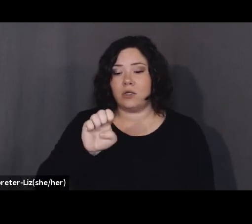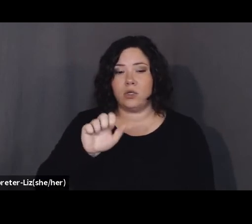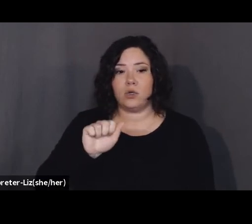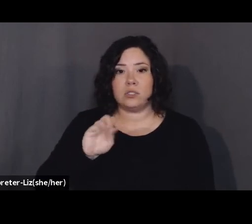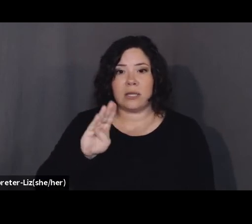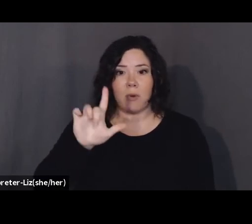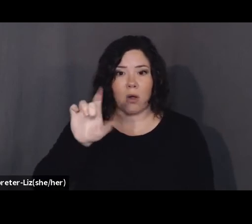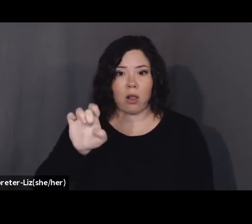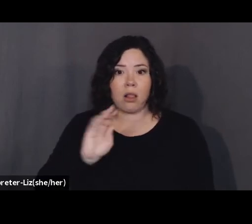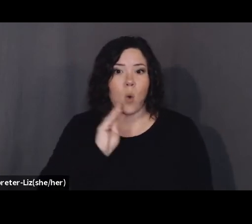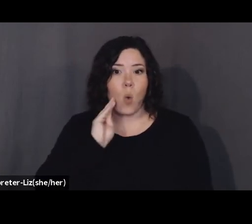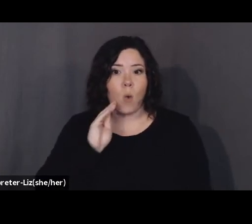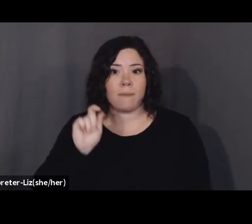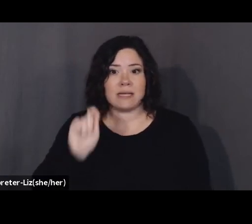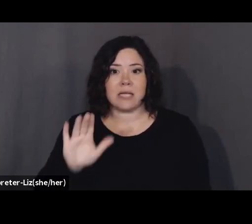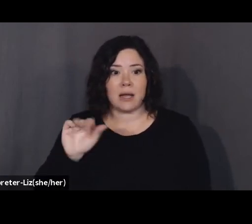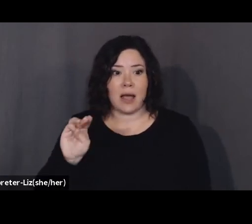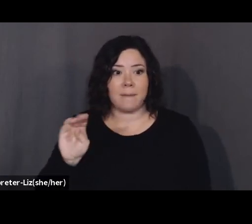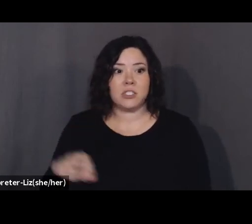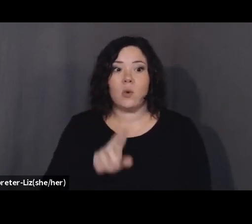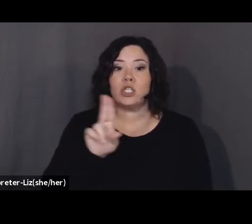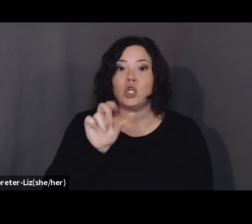www.usablehome.com, and usable is